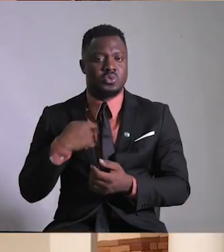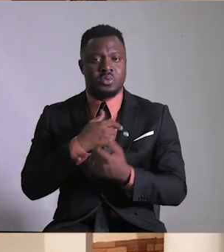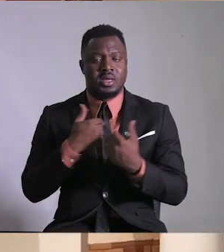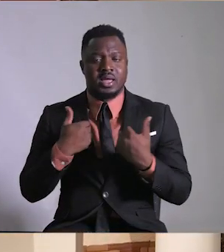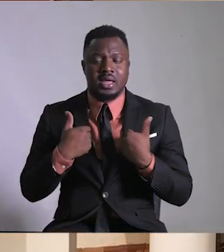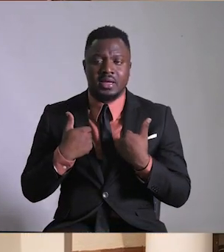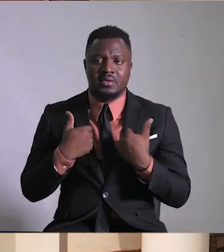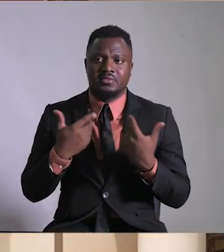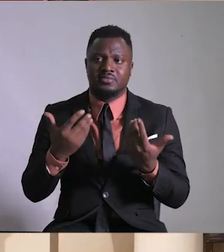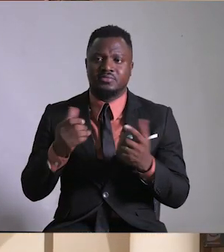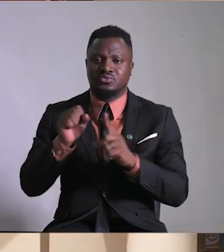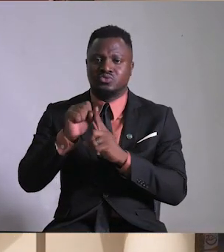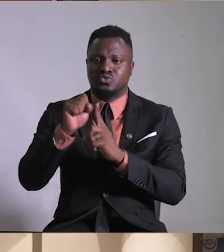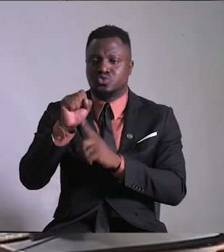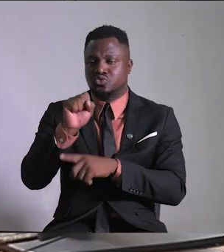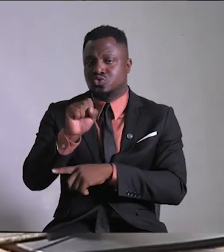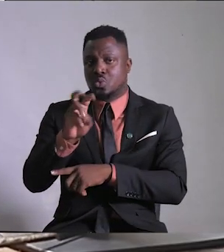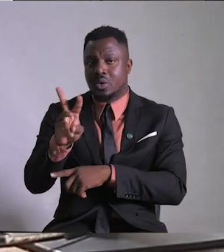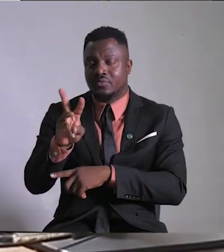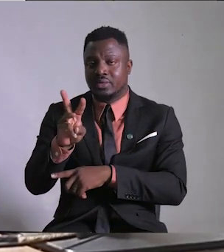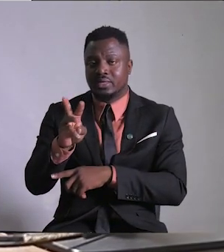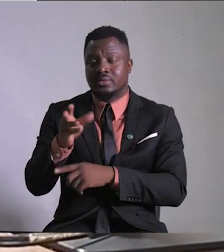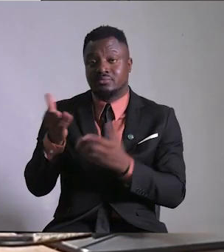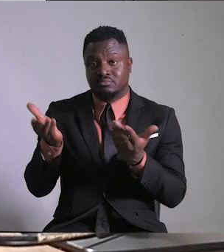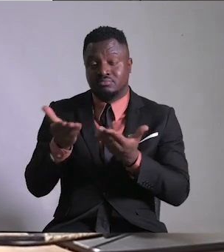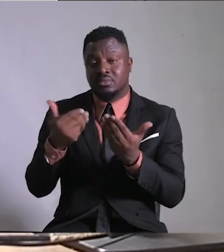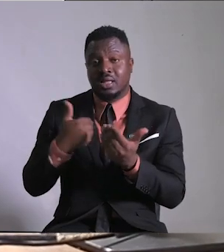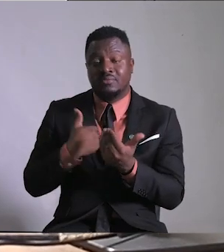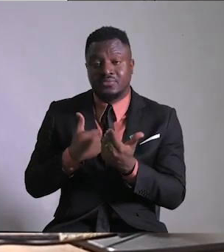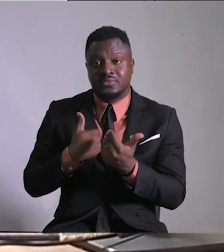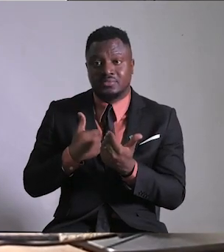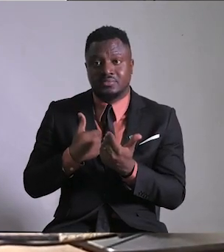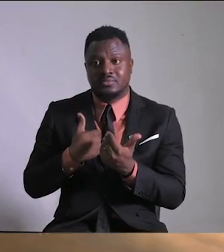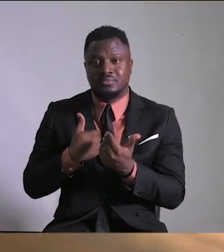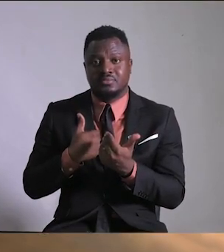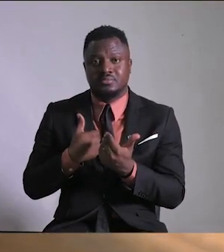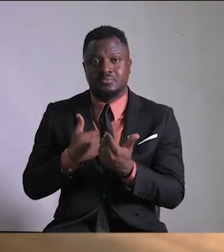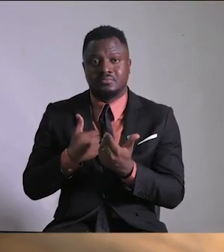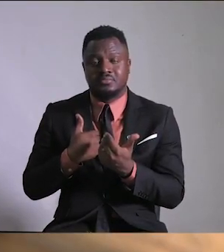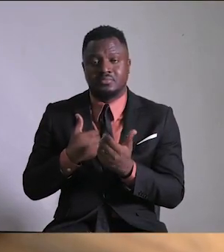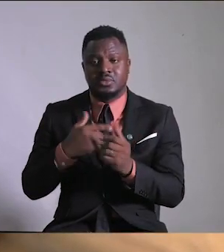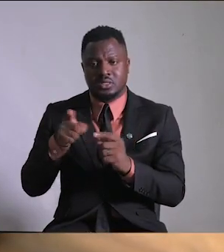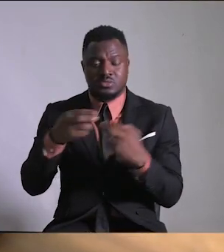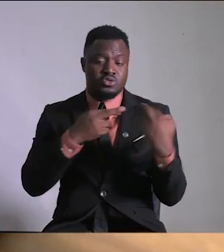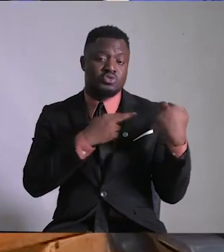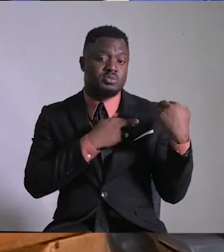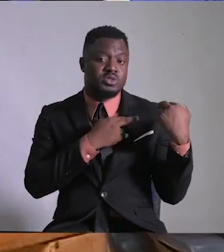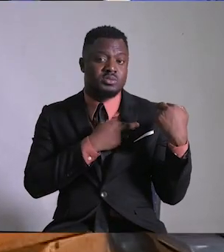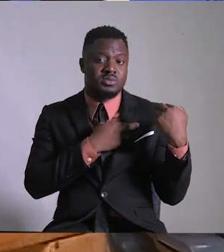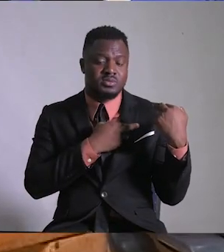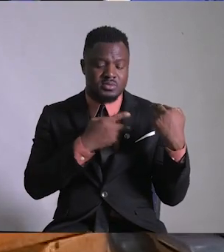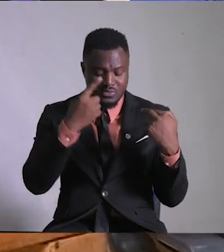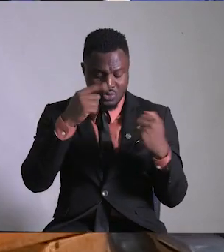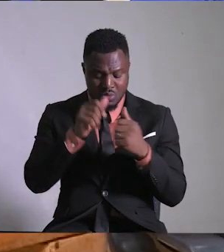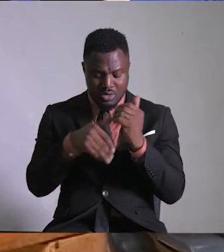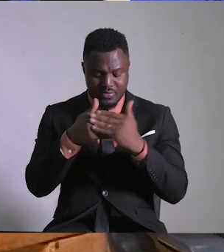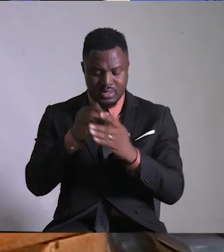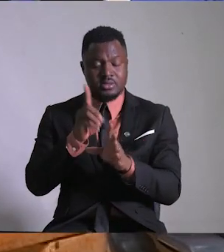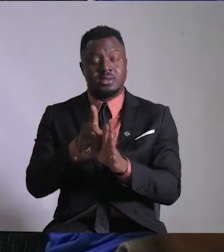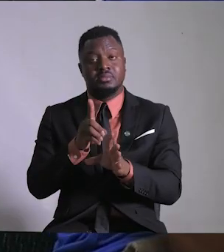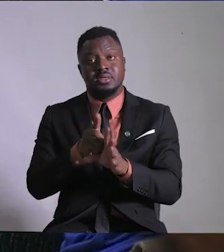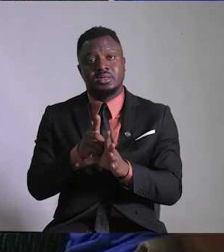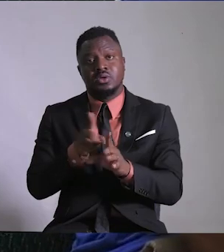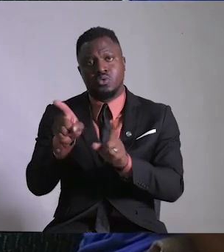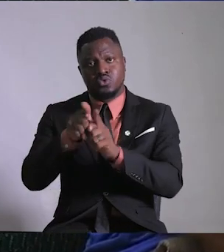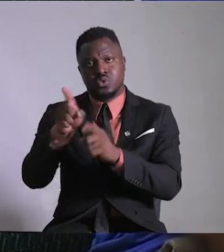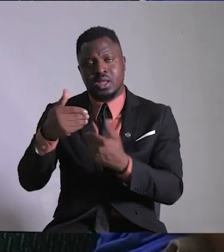We have the social welfare department. They take in charge with those with